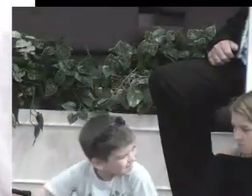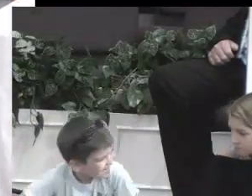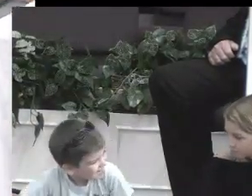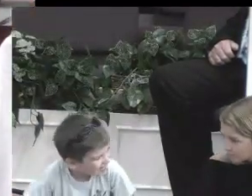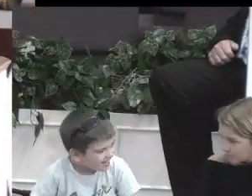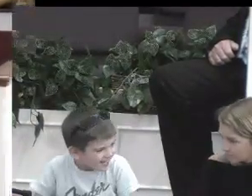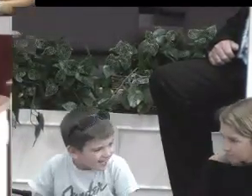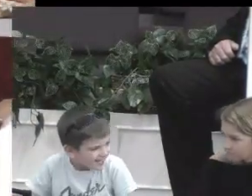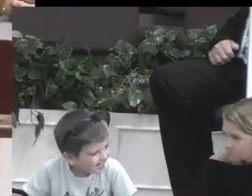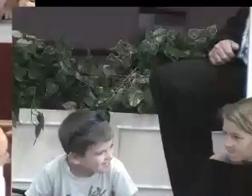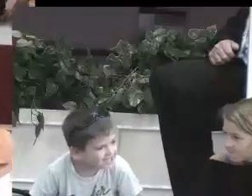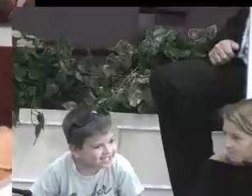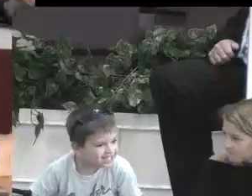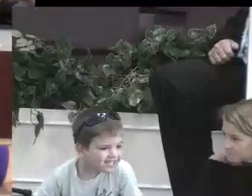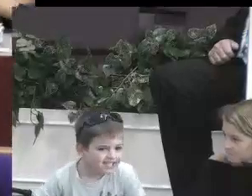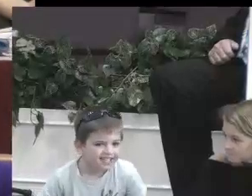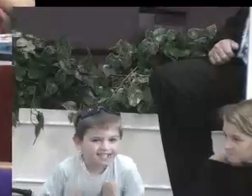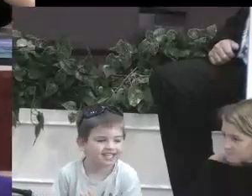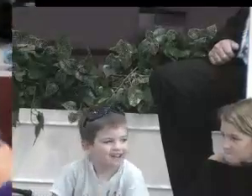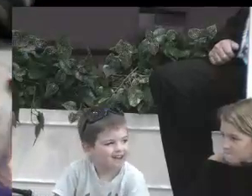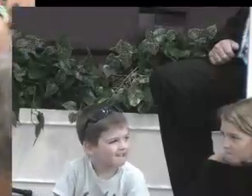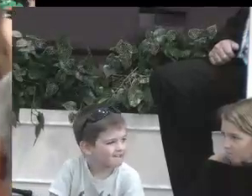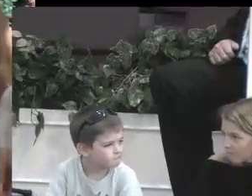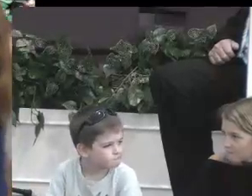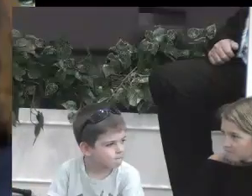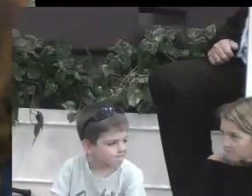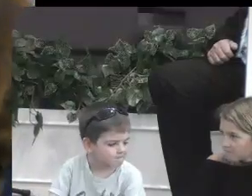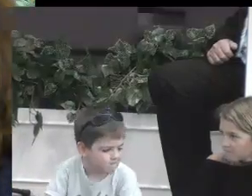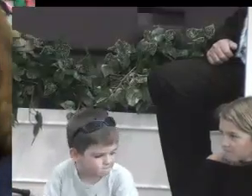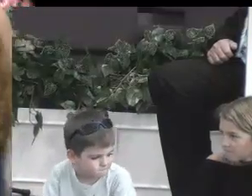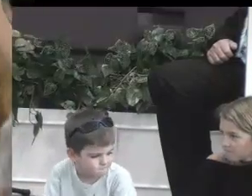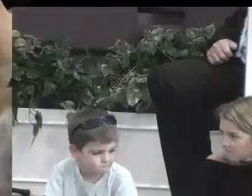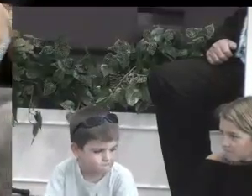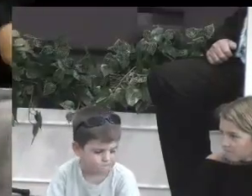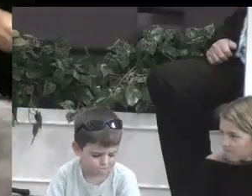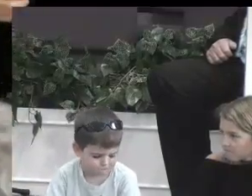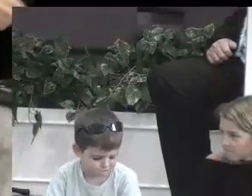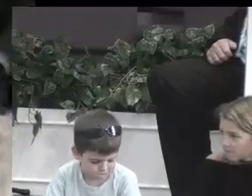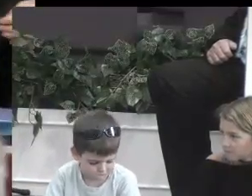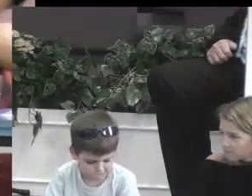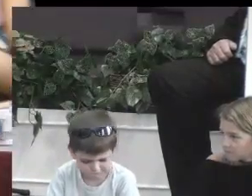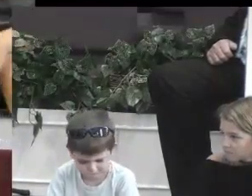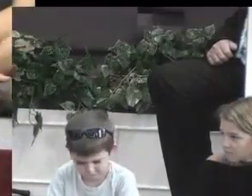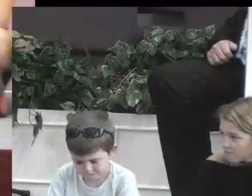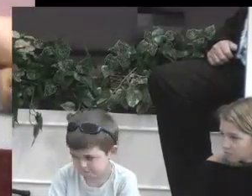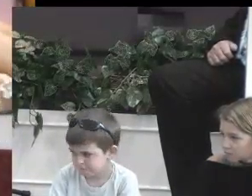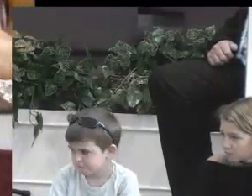I want to show you what I've got. You guys get to be on stage for this part.